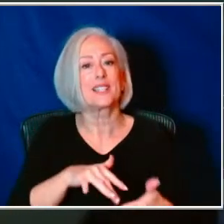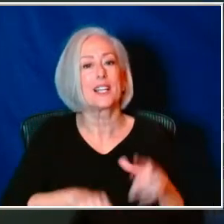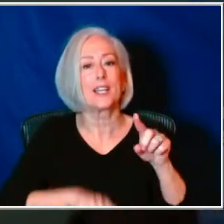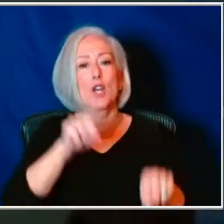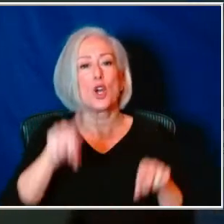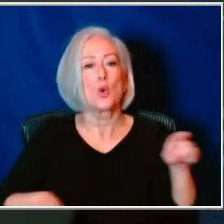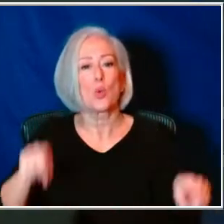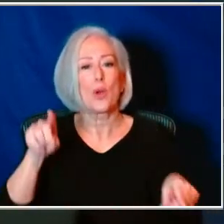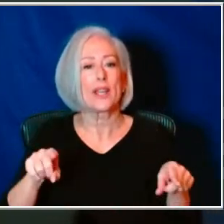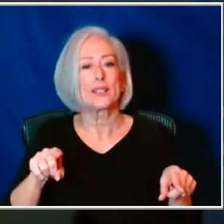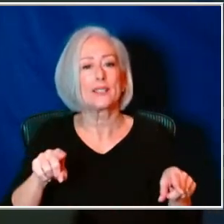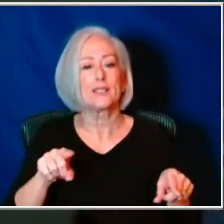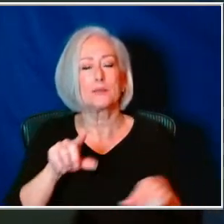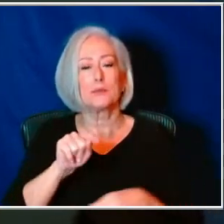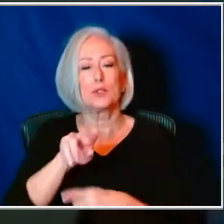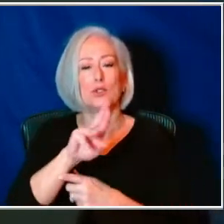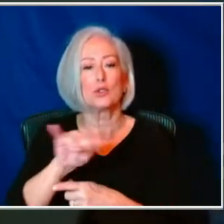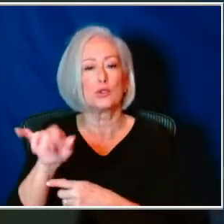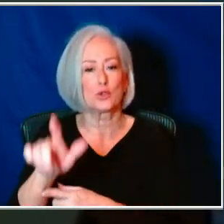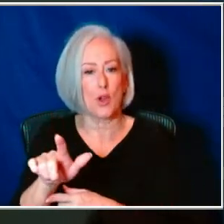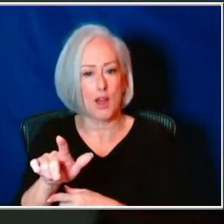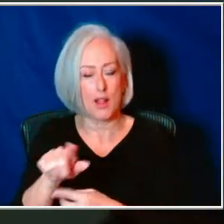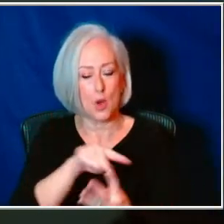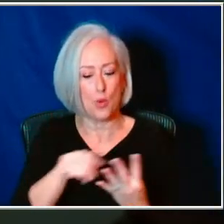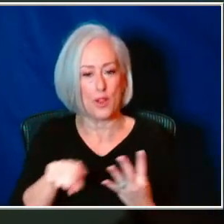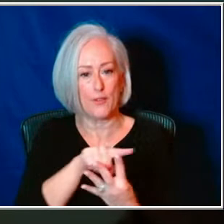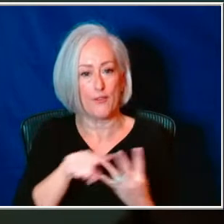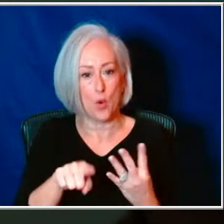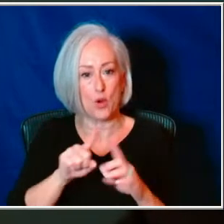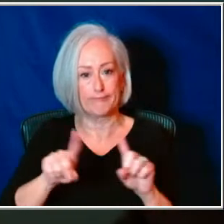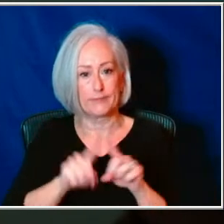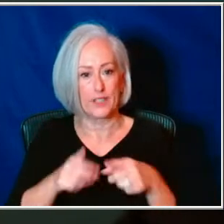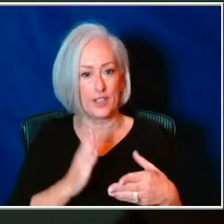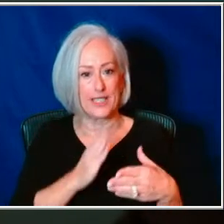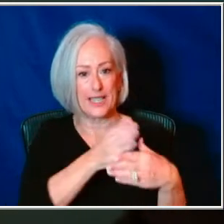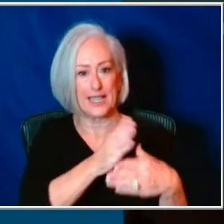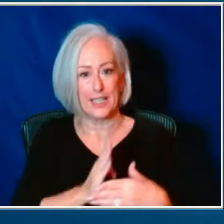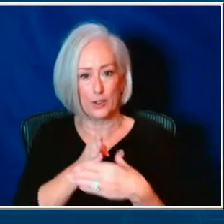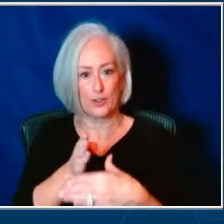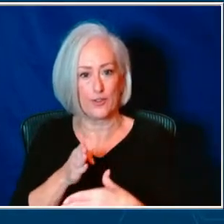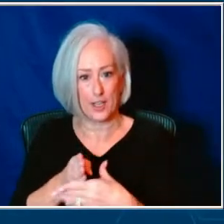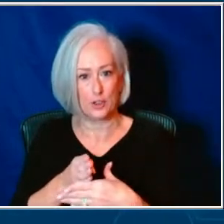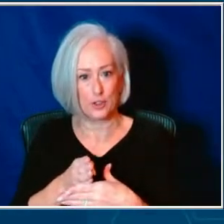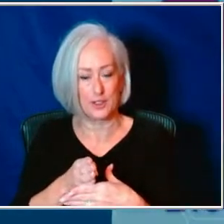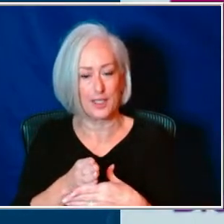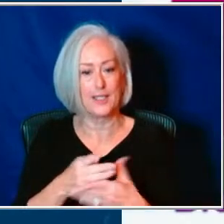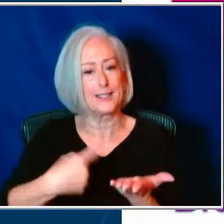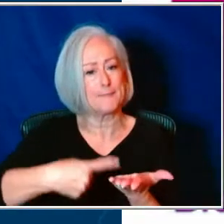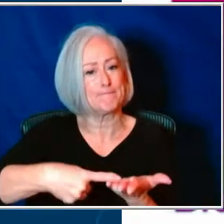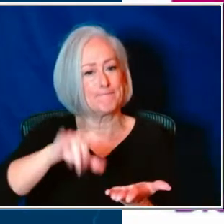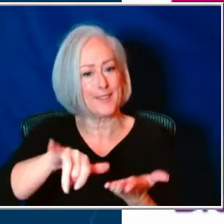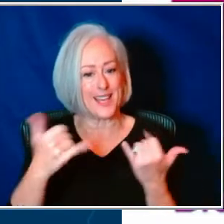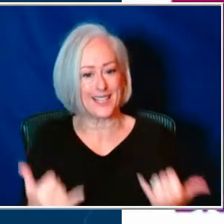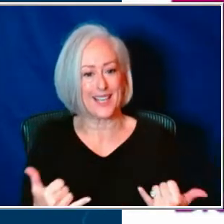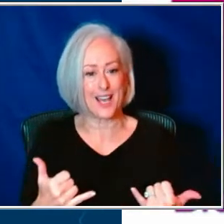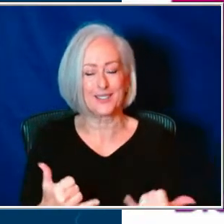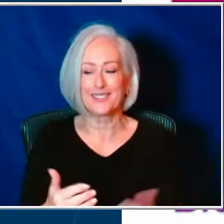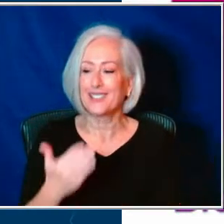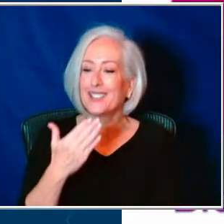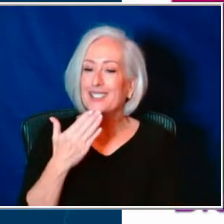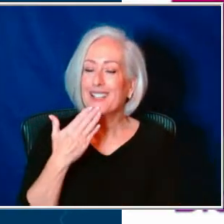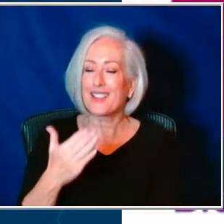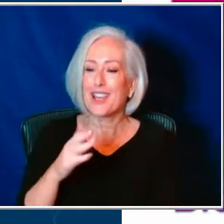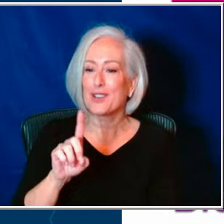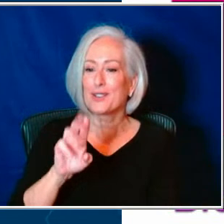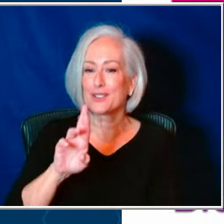4 interventions. Let's define this trial and those interventions right now. Dr. Chadwick, thanks for being in the program